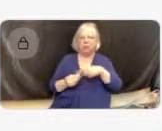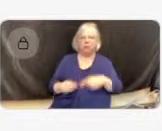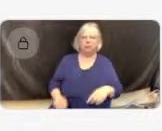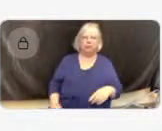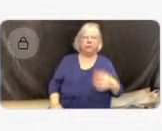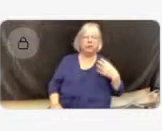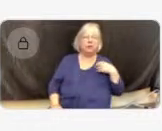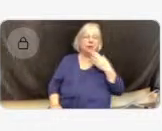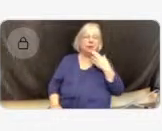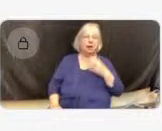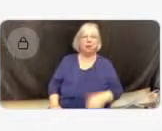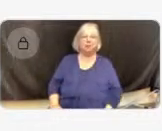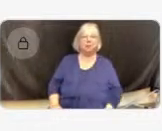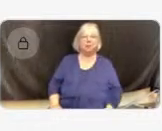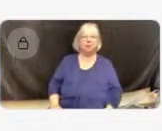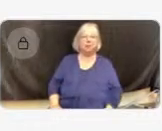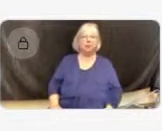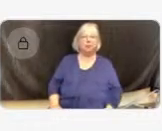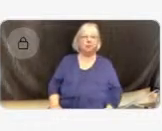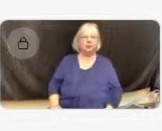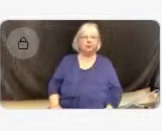Thank you. Applicant?